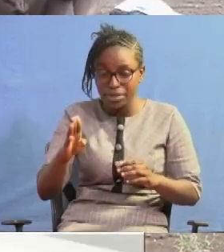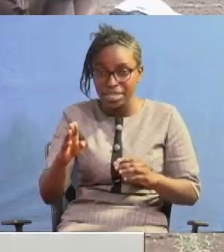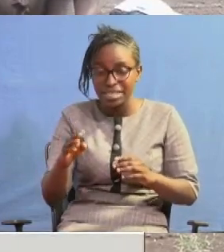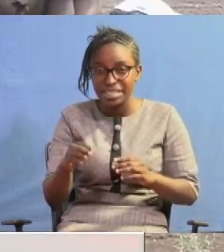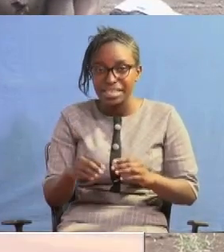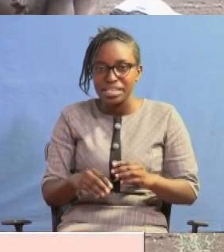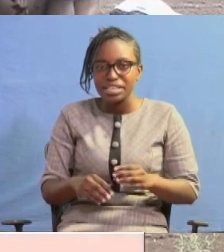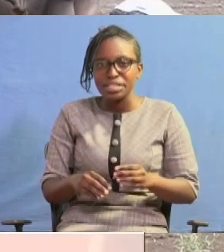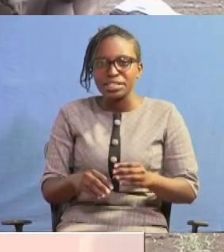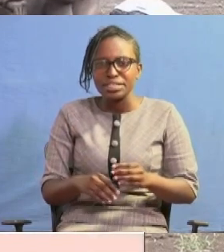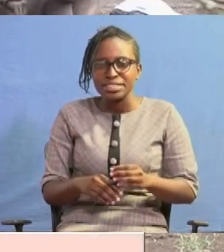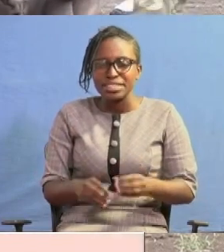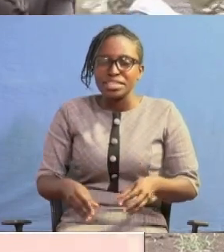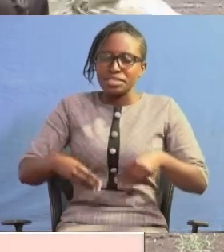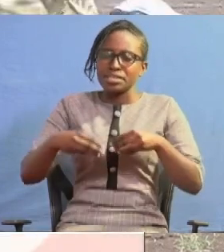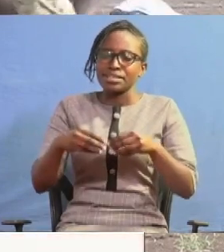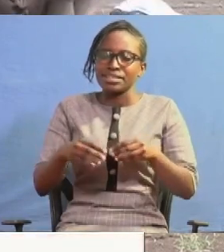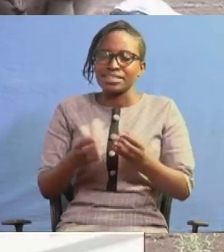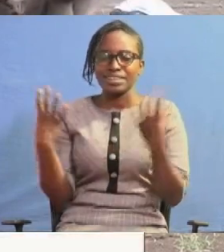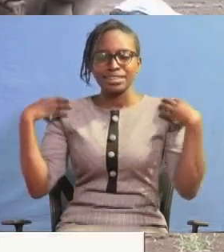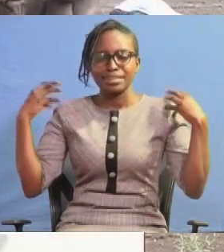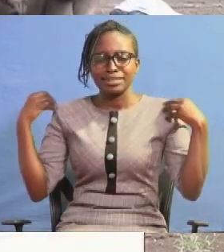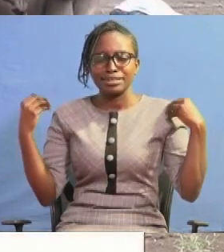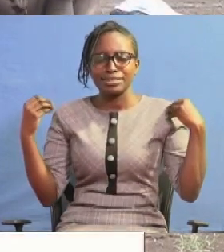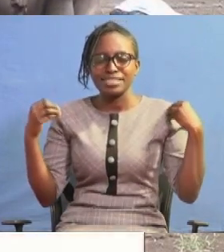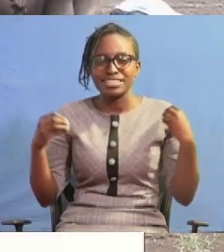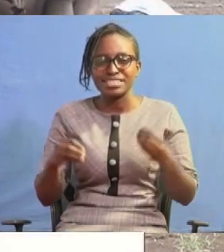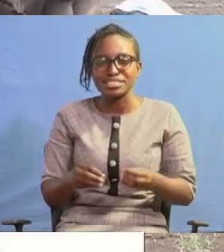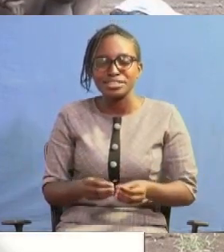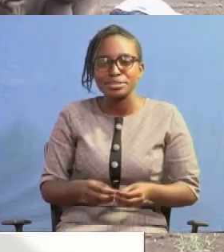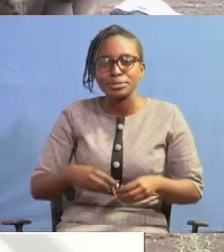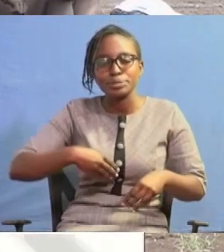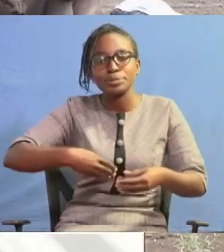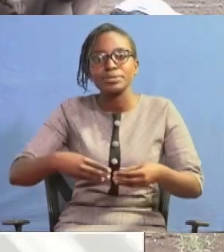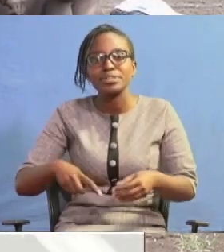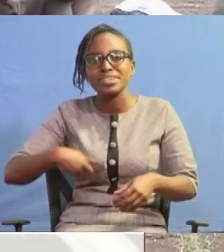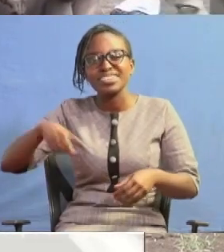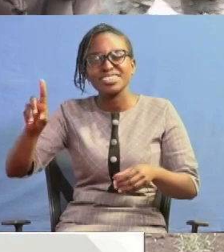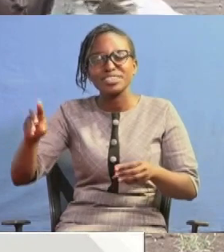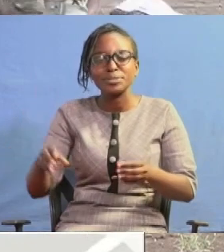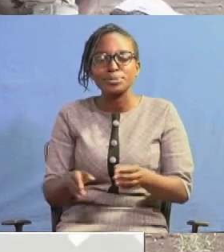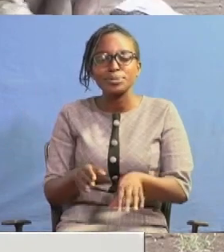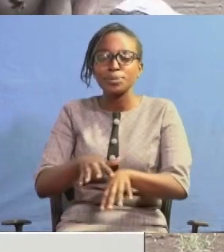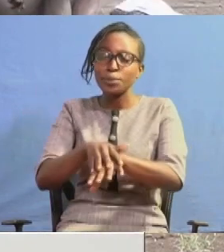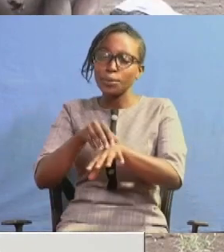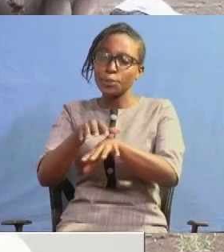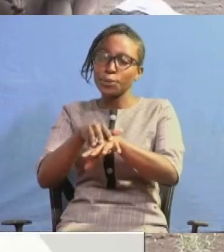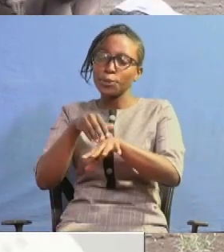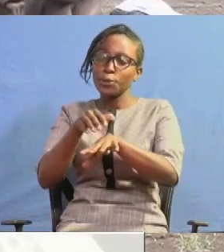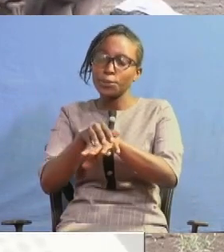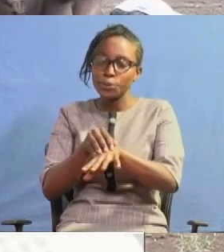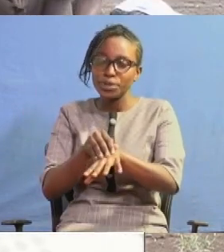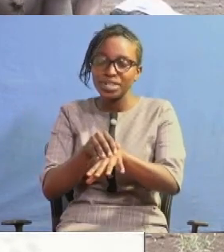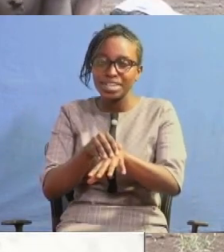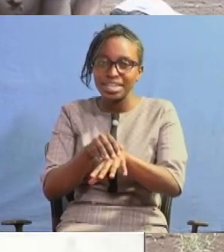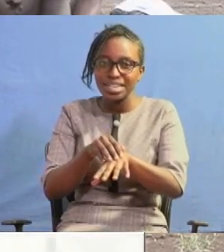Musyoki stated that the exercise went on smoothly and was incident-free, adding that 80% of the new recruits have